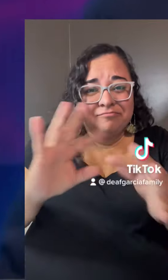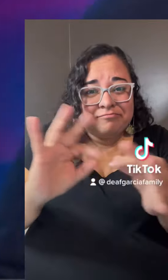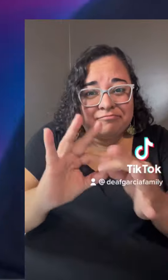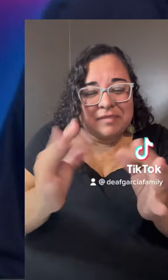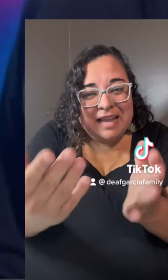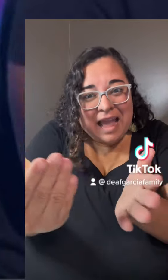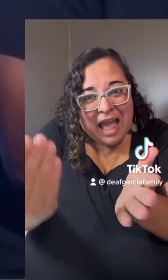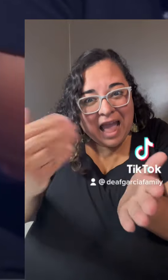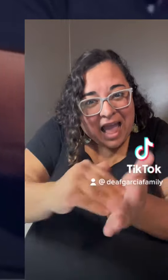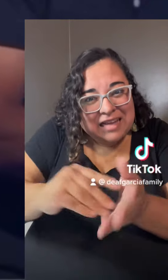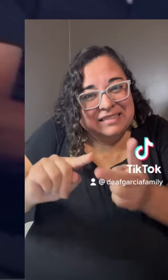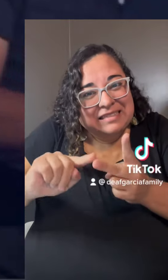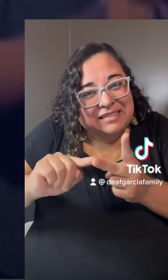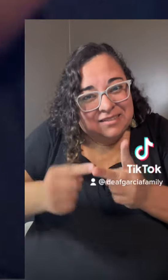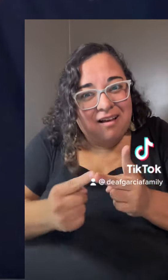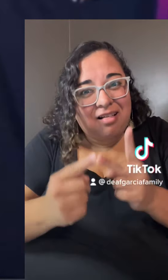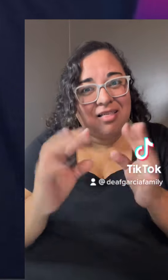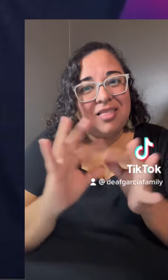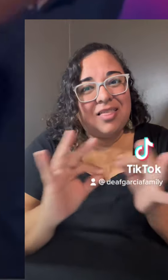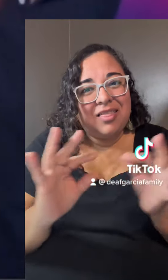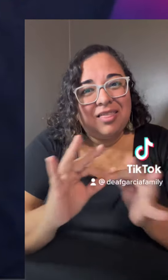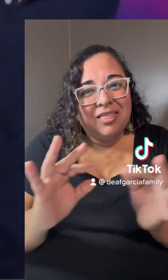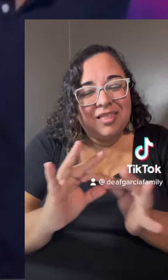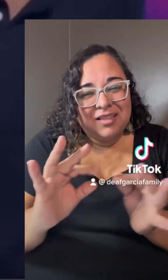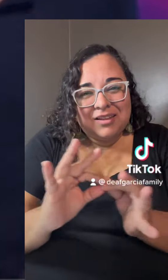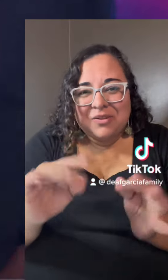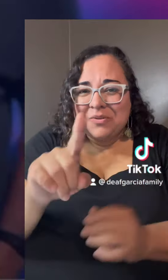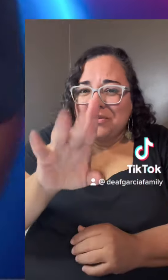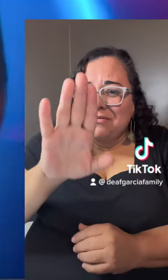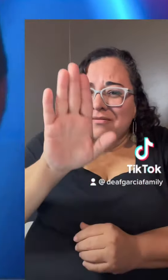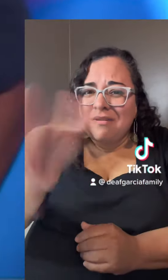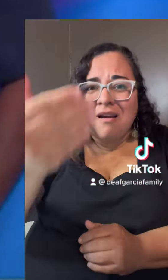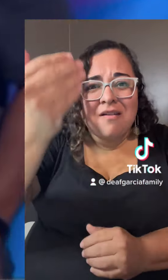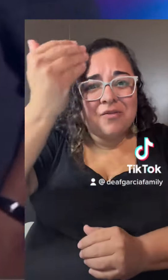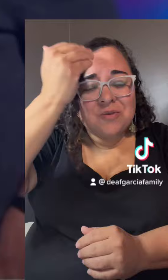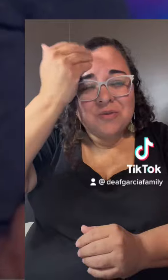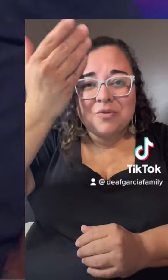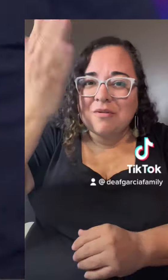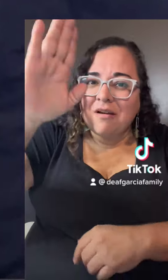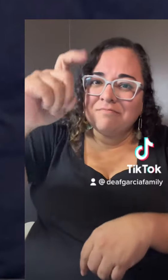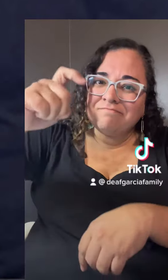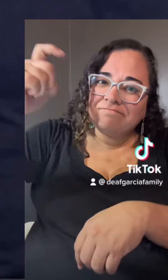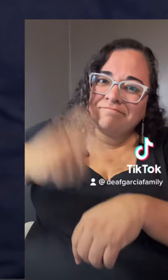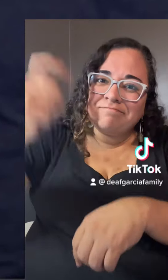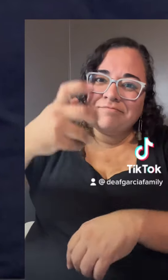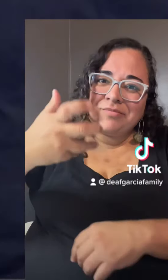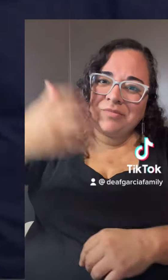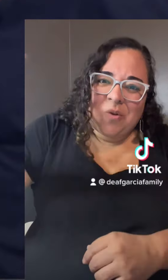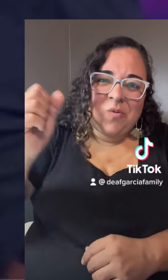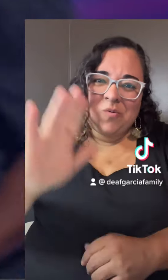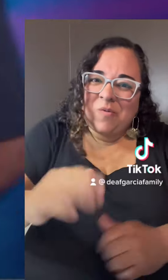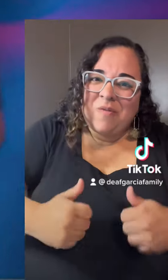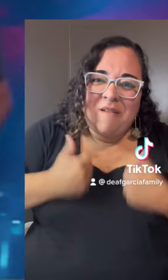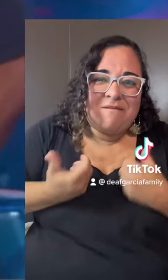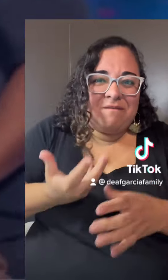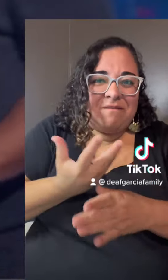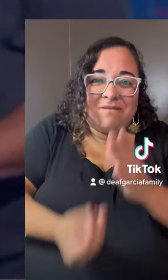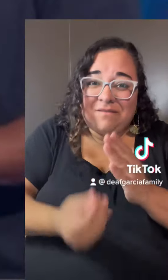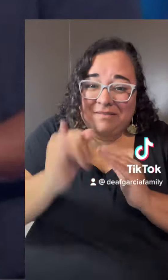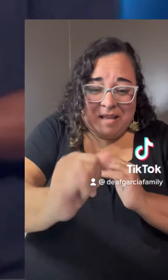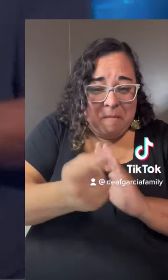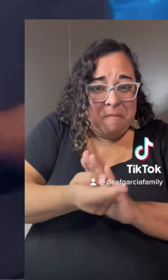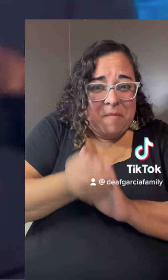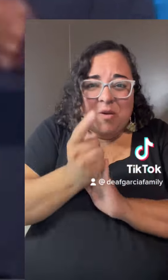says it again. He says, you never know when God is going to take your life. And at that moment,